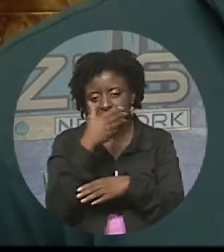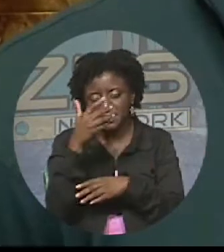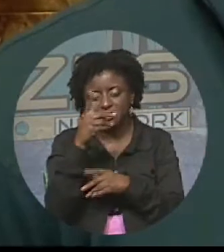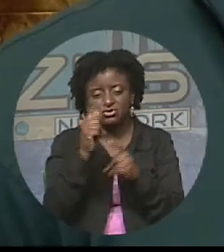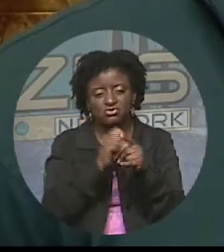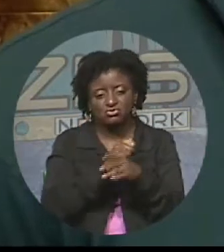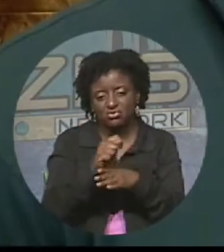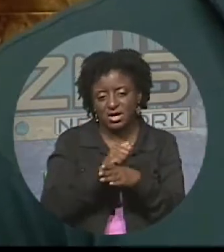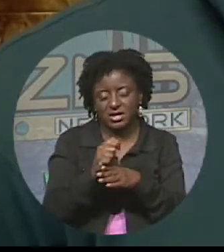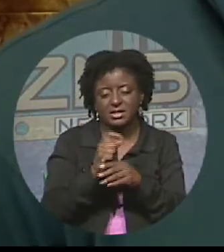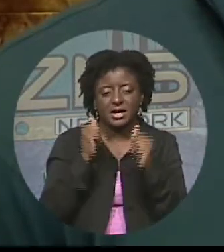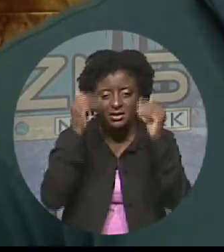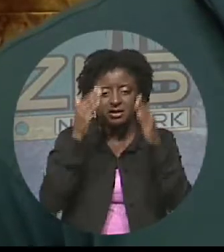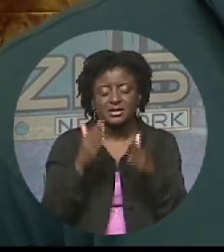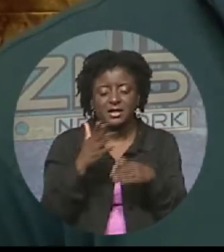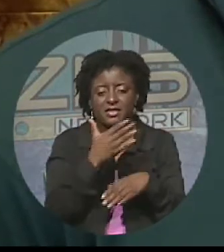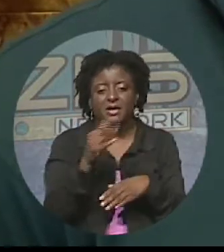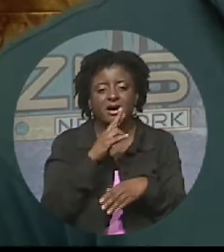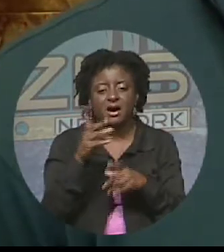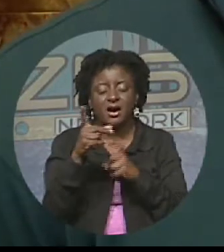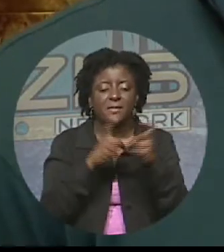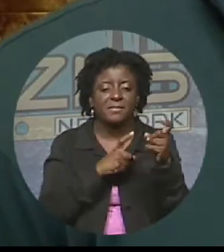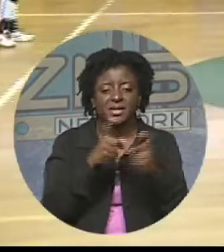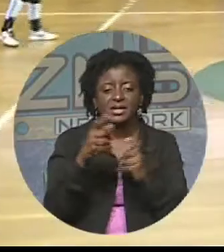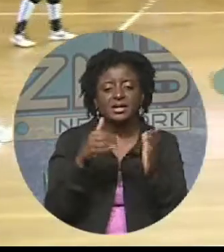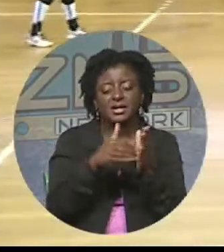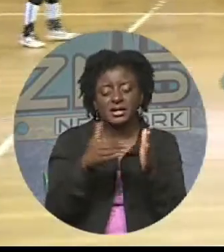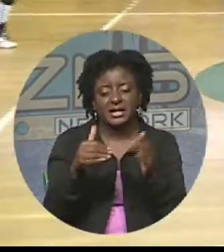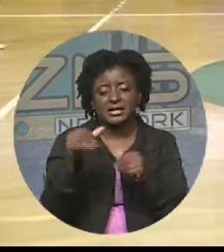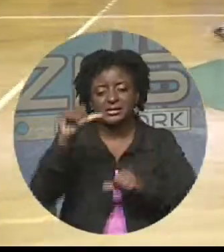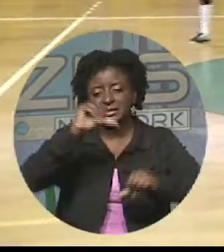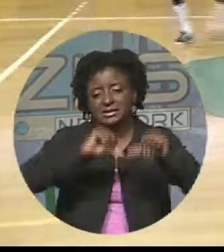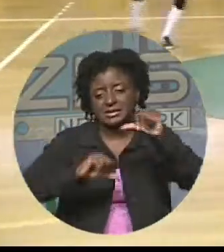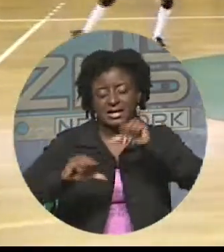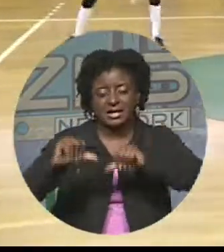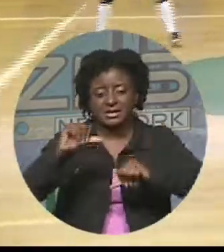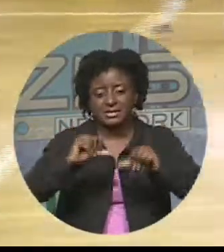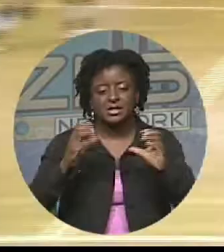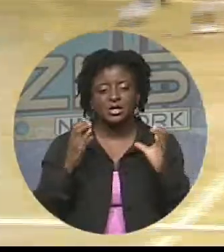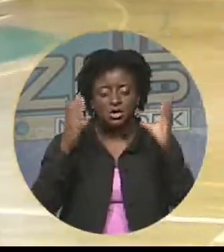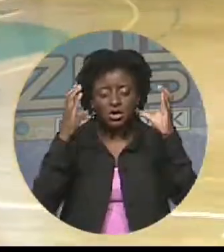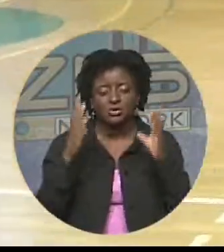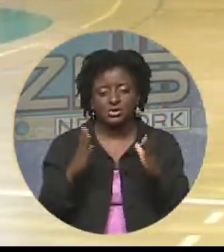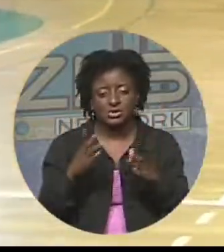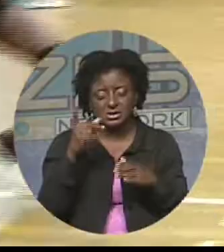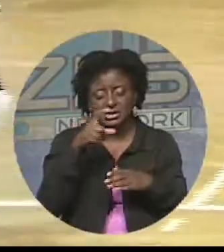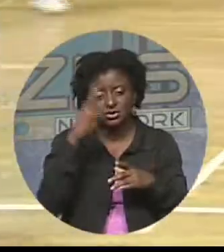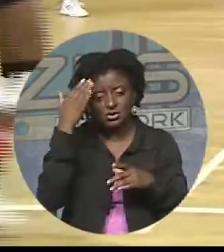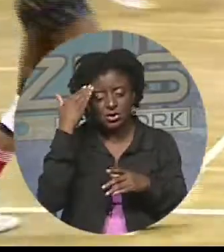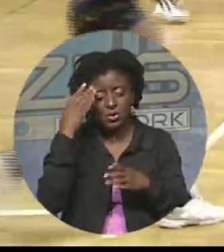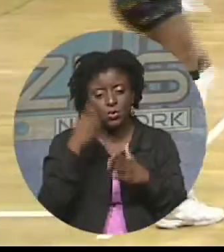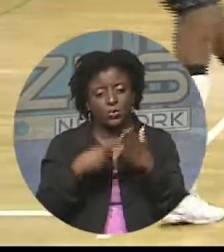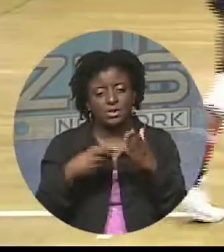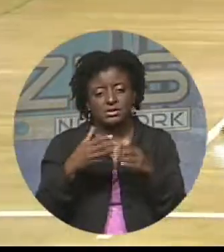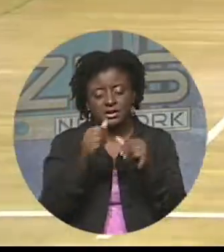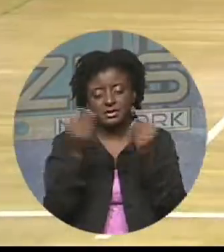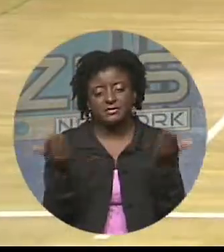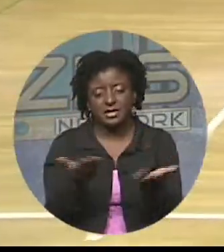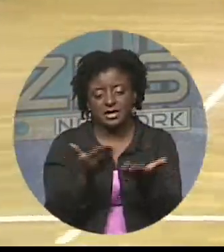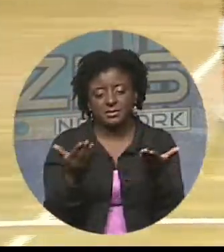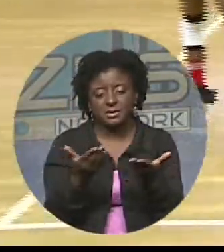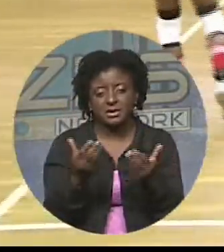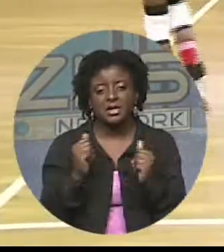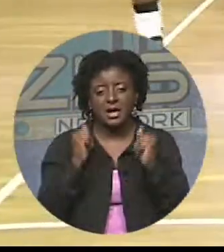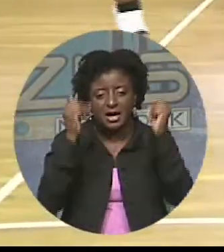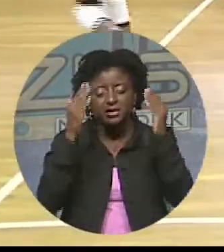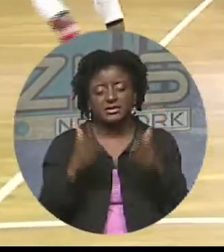the science. Coaches need to know what's out there, what's available. Athletes need to know what type of stretches are the best stretches,